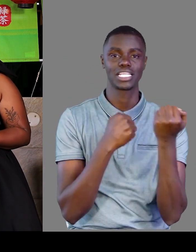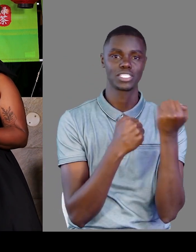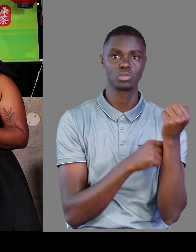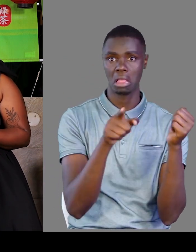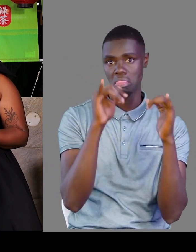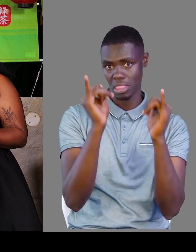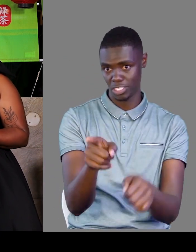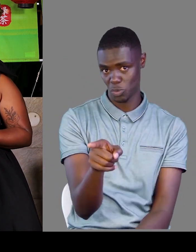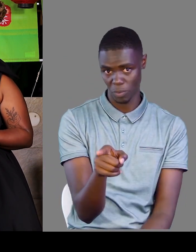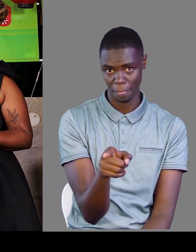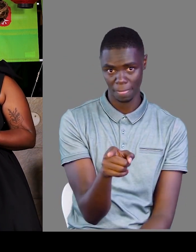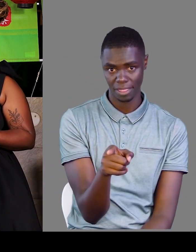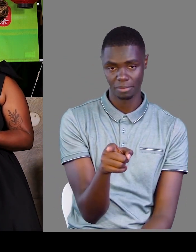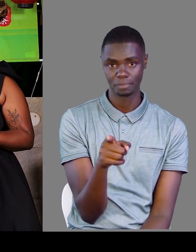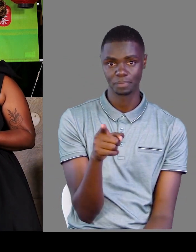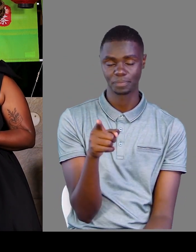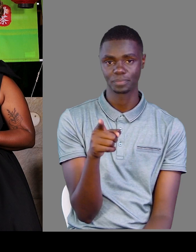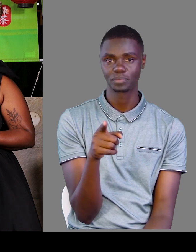the